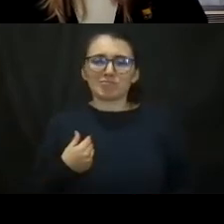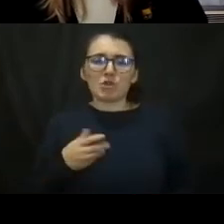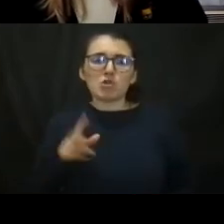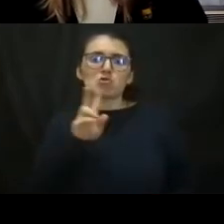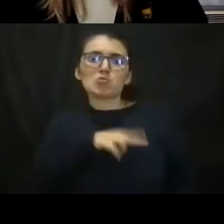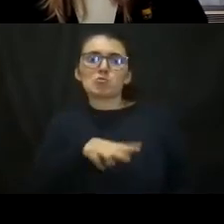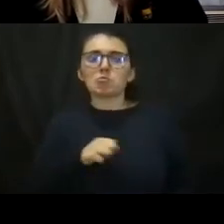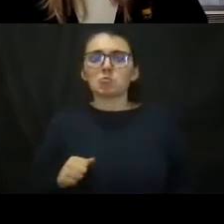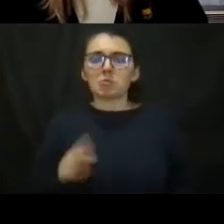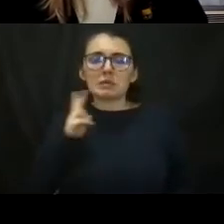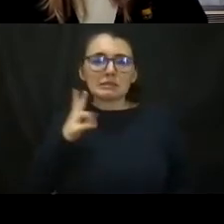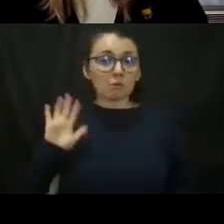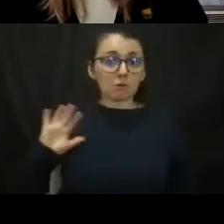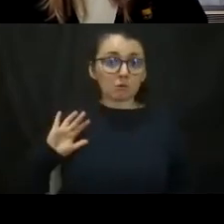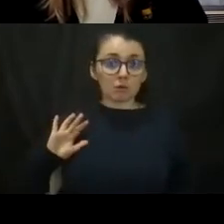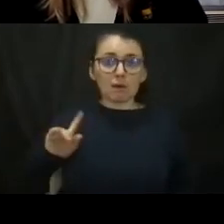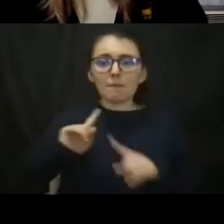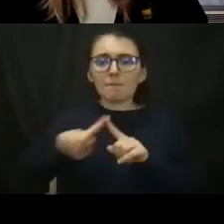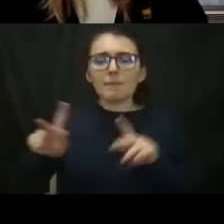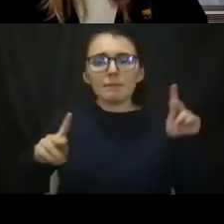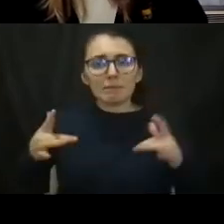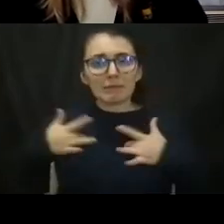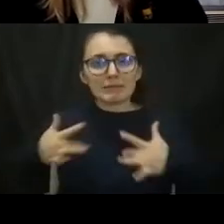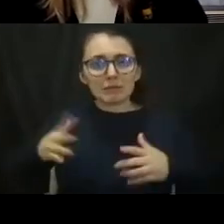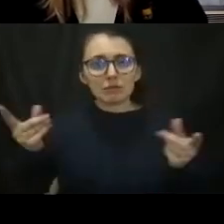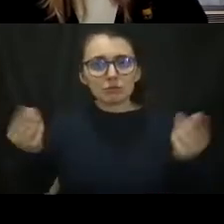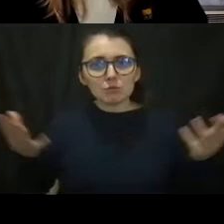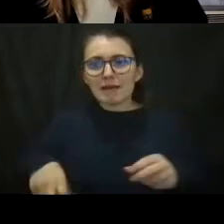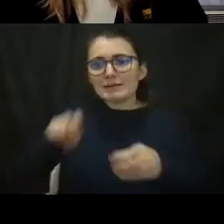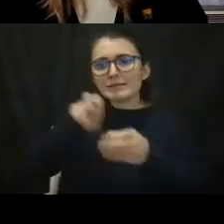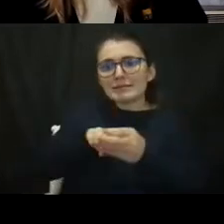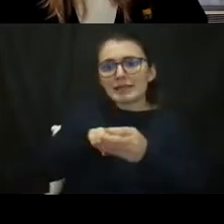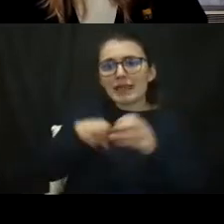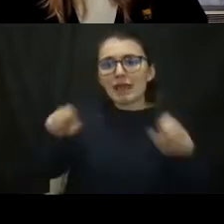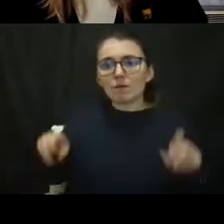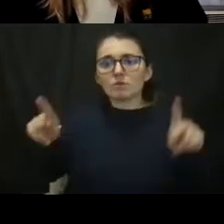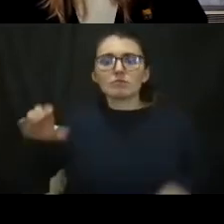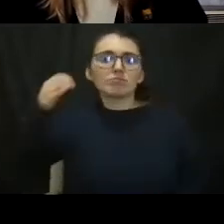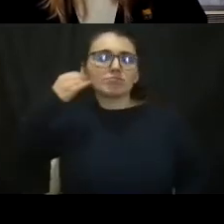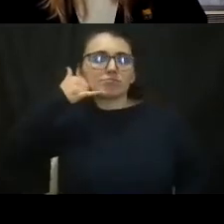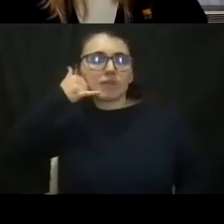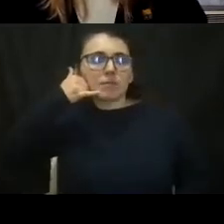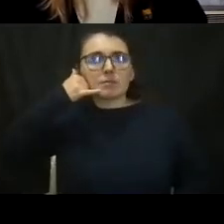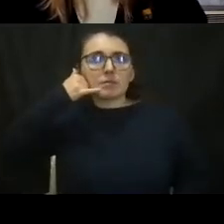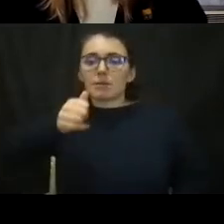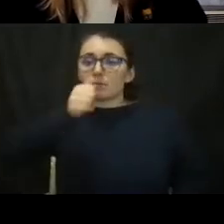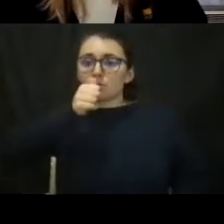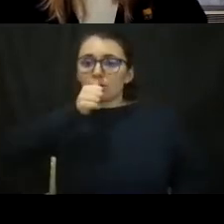show you what it used to look like. But people used to sit in there and they'd have a chance to have a private conversation on a phone. They put some money in the